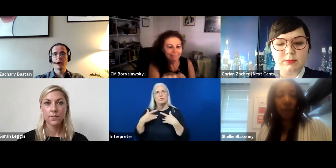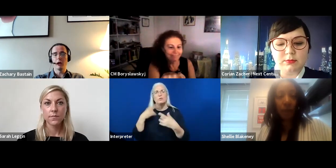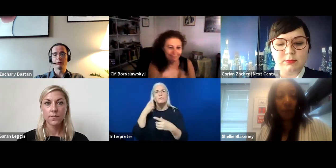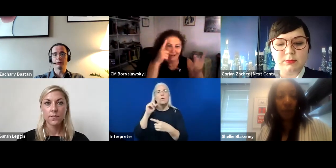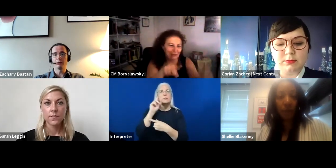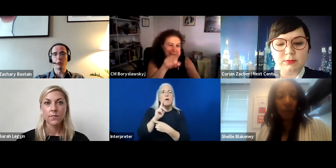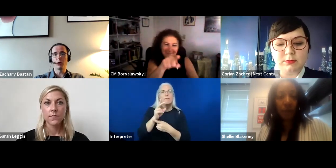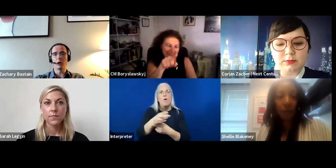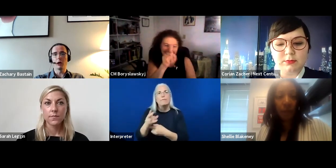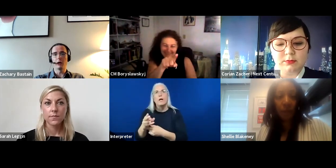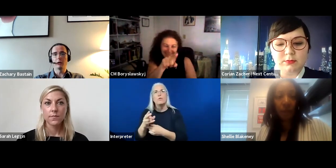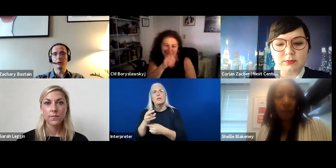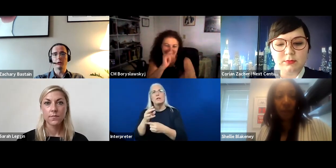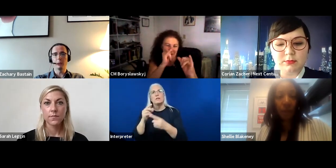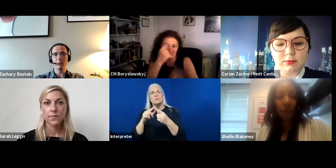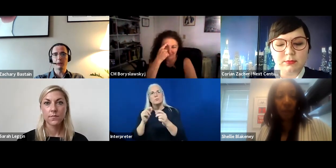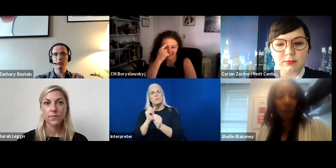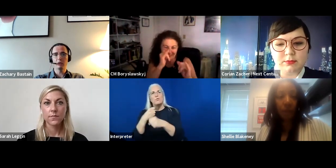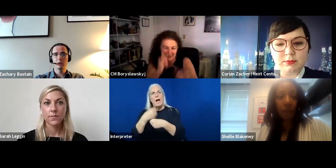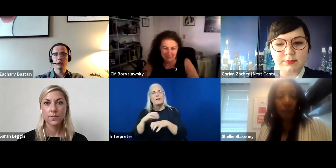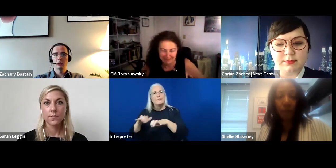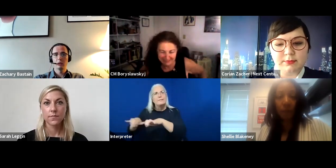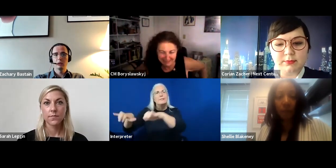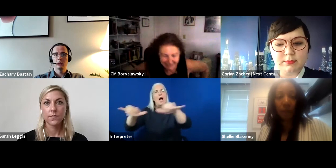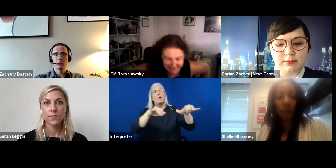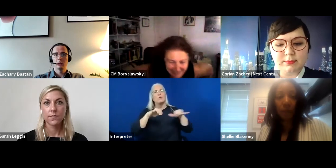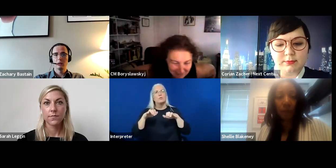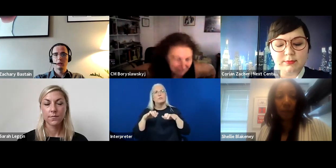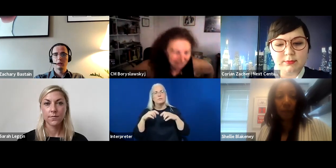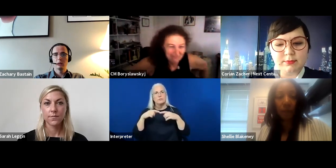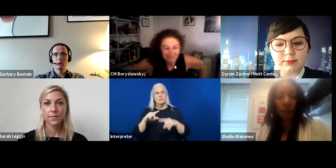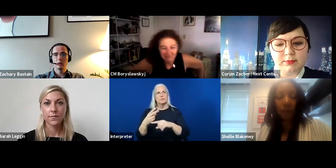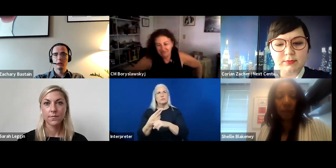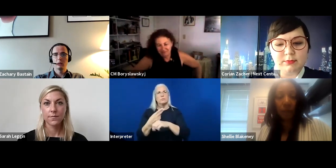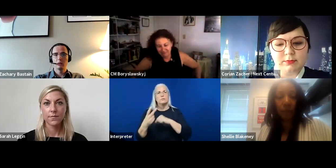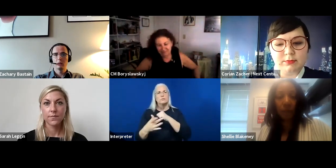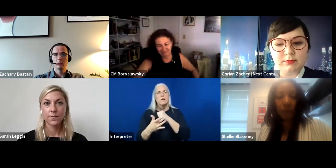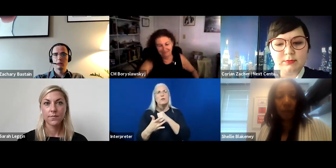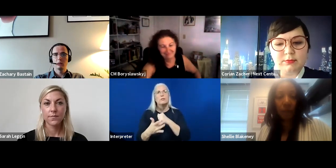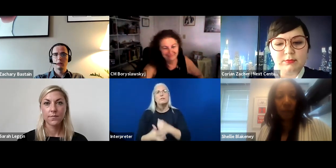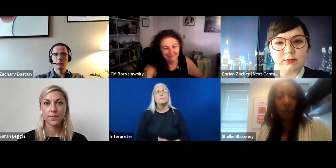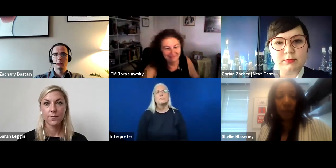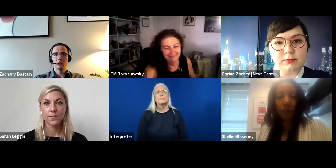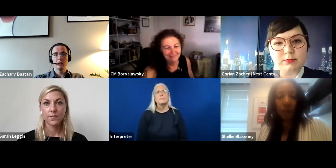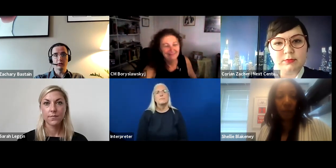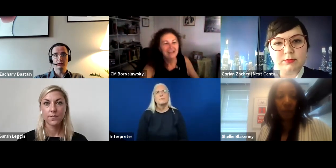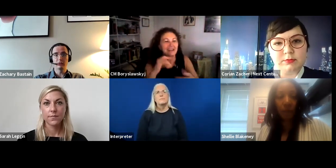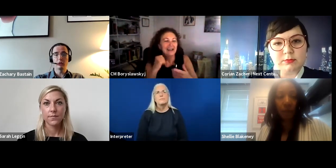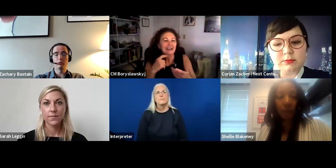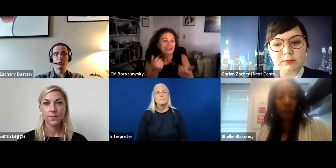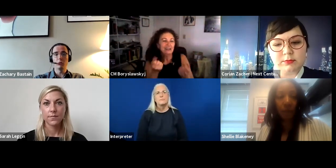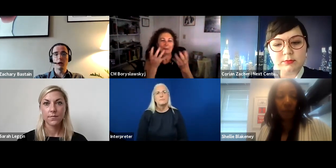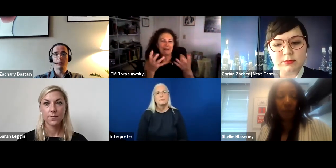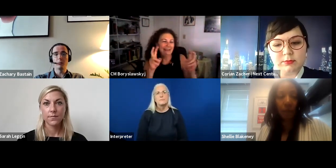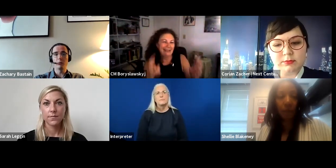standards for your population. Absolutely agree. I thought the same thing. That needs to happen. Yeah. Yes.